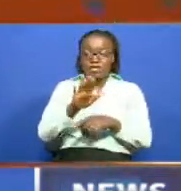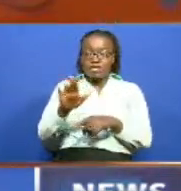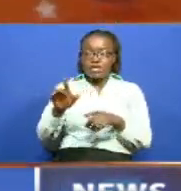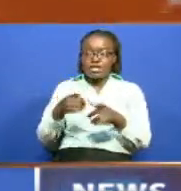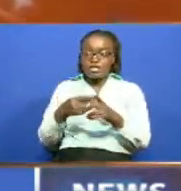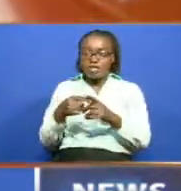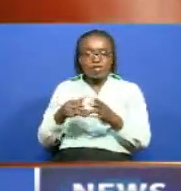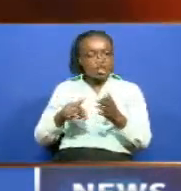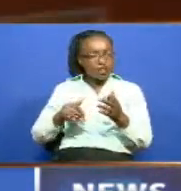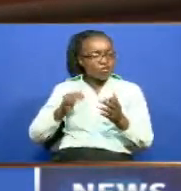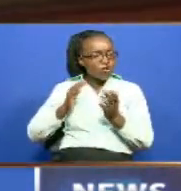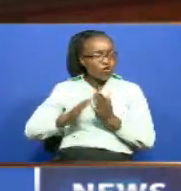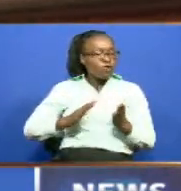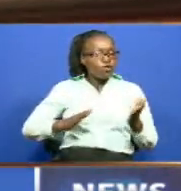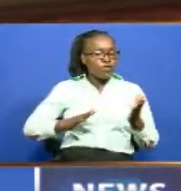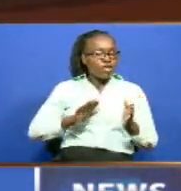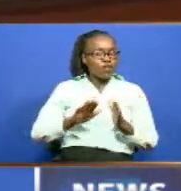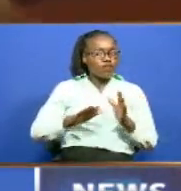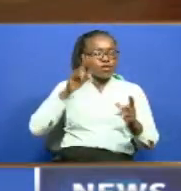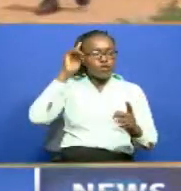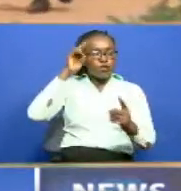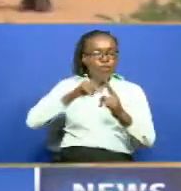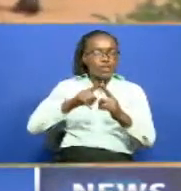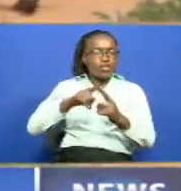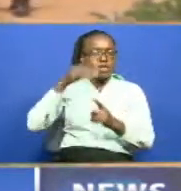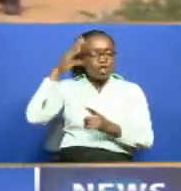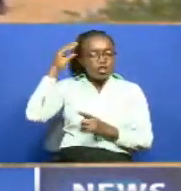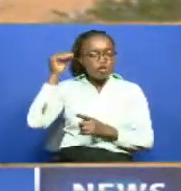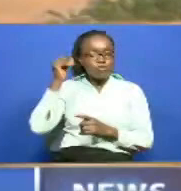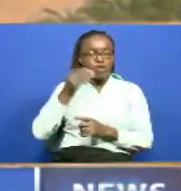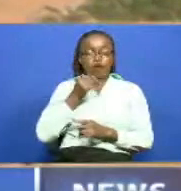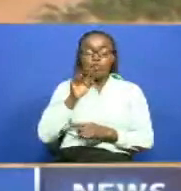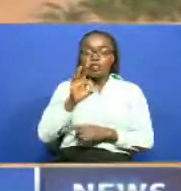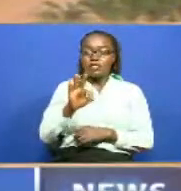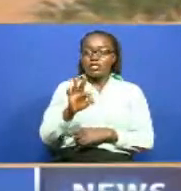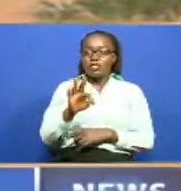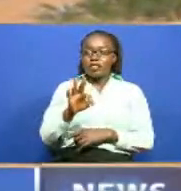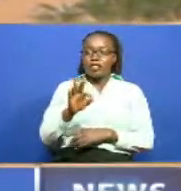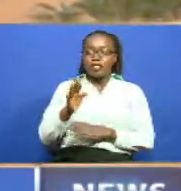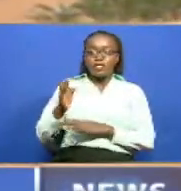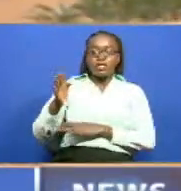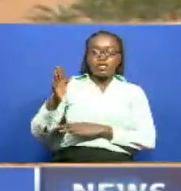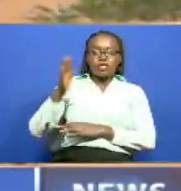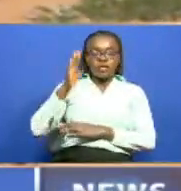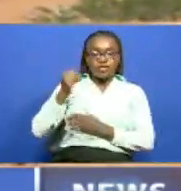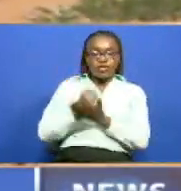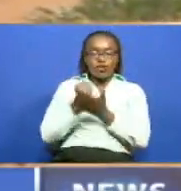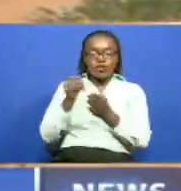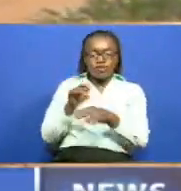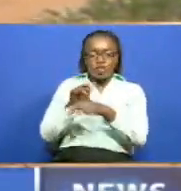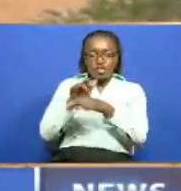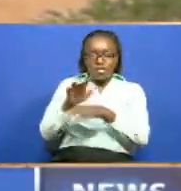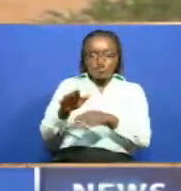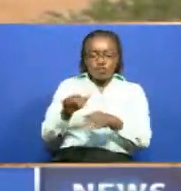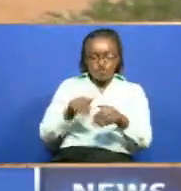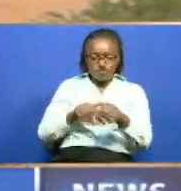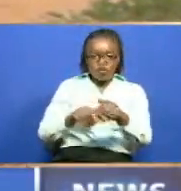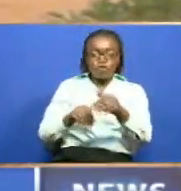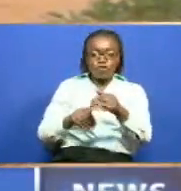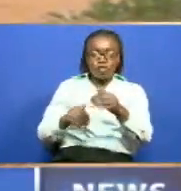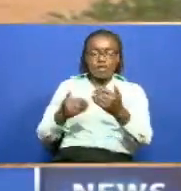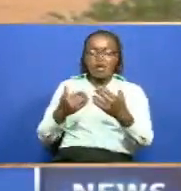fled on foot towards Somalia with the 3 men. A contingent of security officers has been deployed to track down